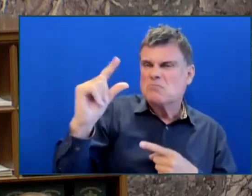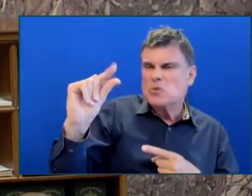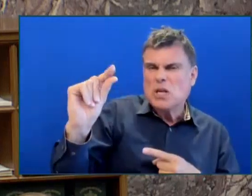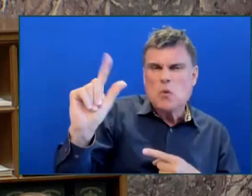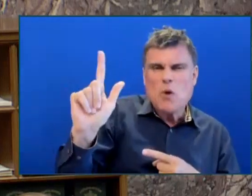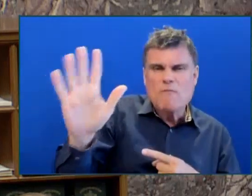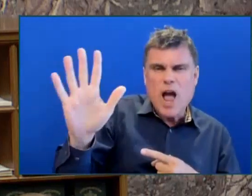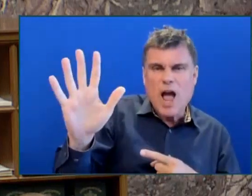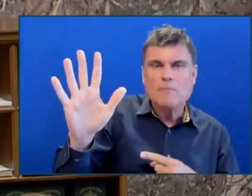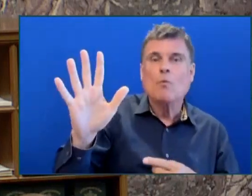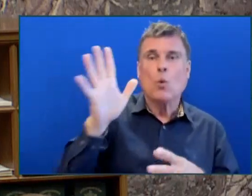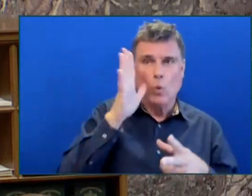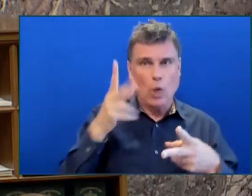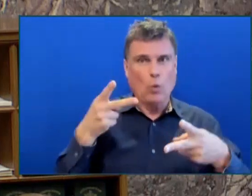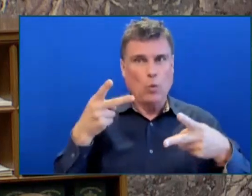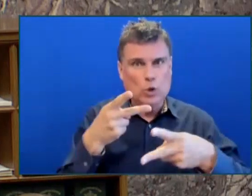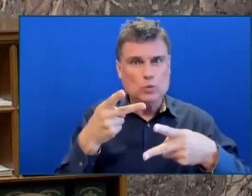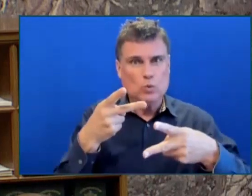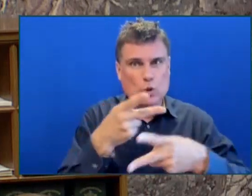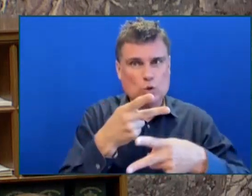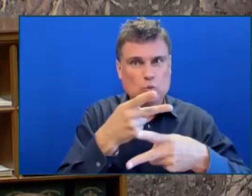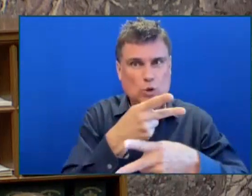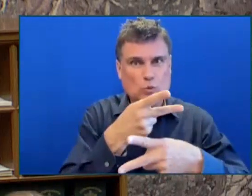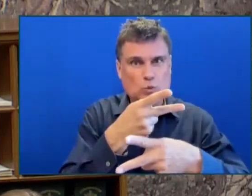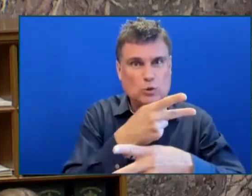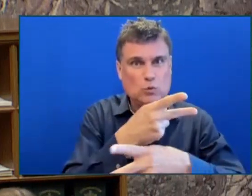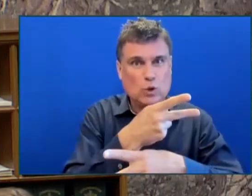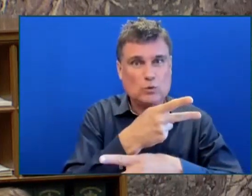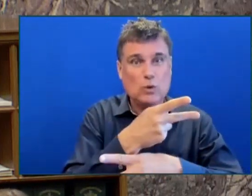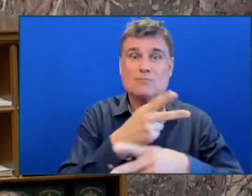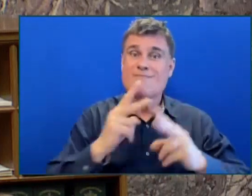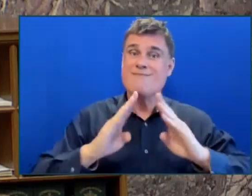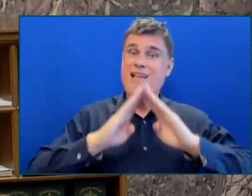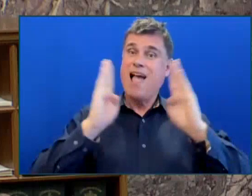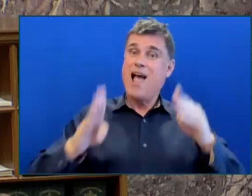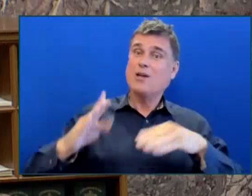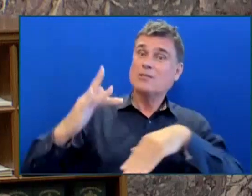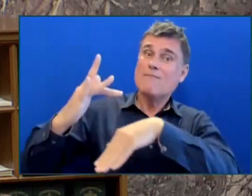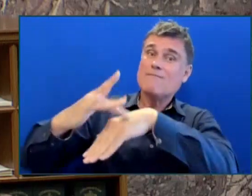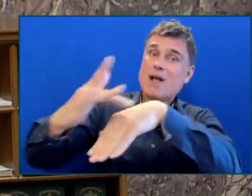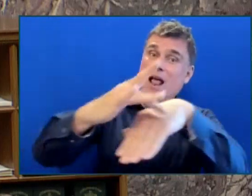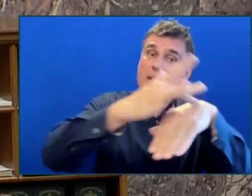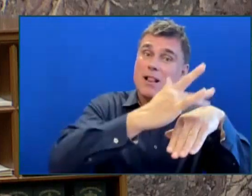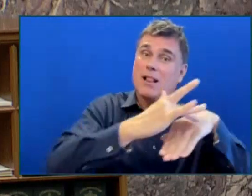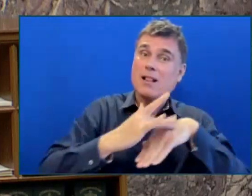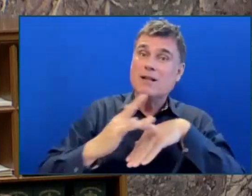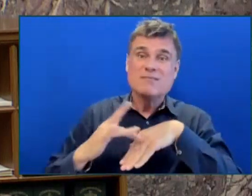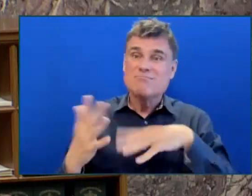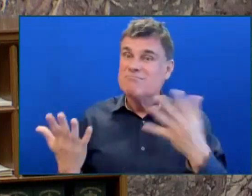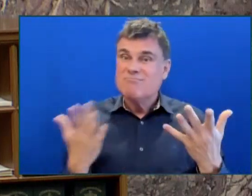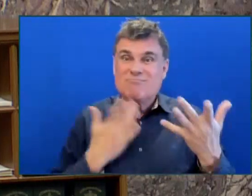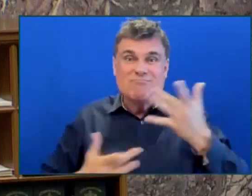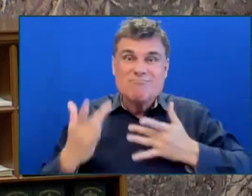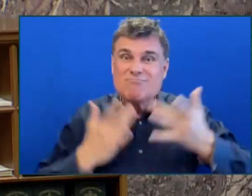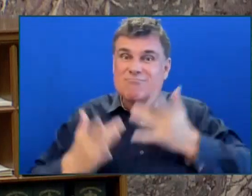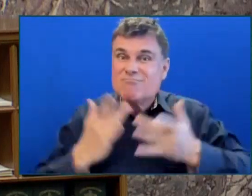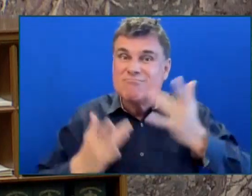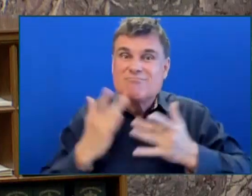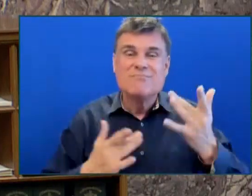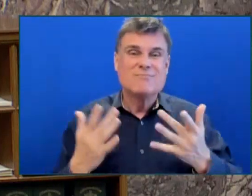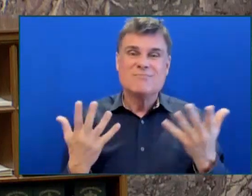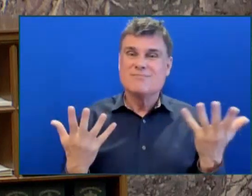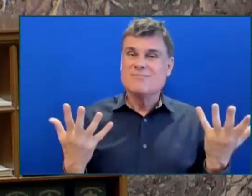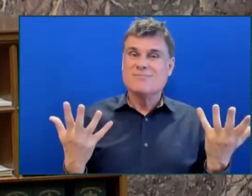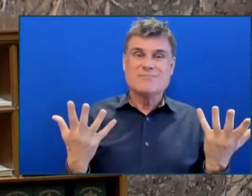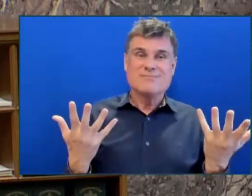housing starts will plummet, and vacancy rates are forecast to bottom right out, rock bottom. And what the public is really starting